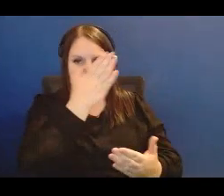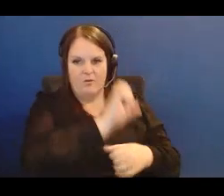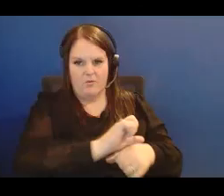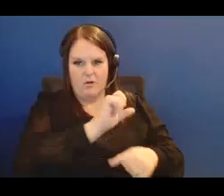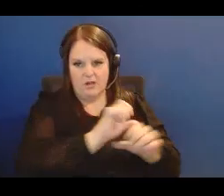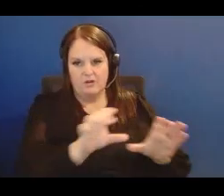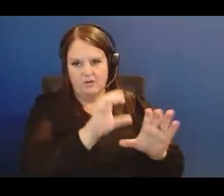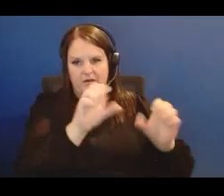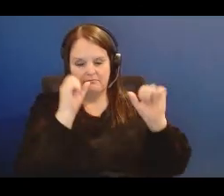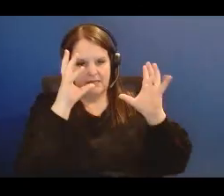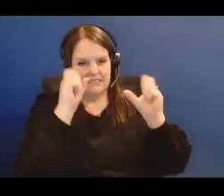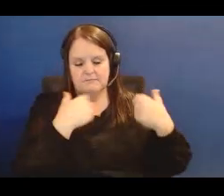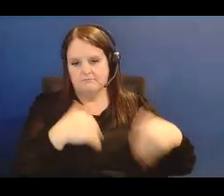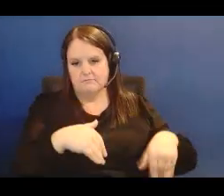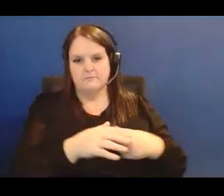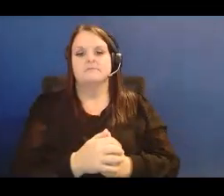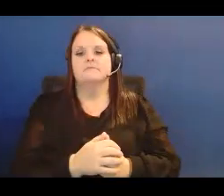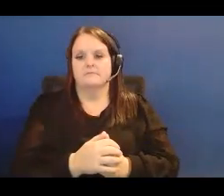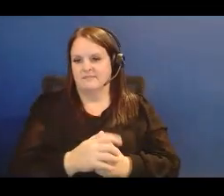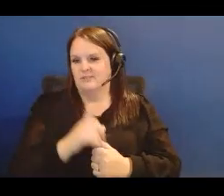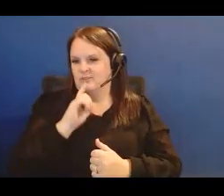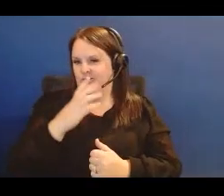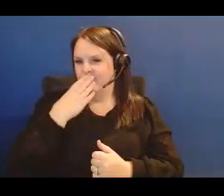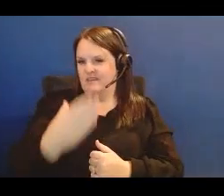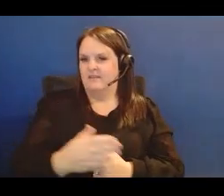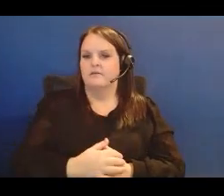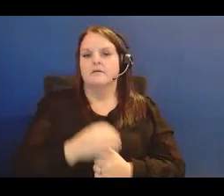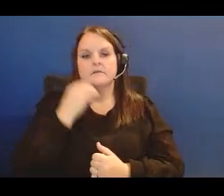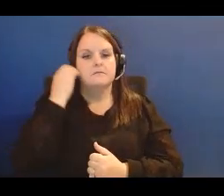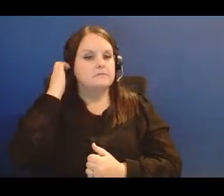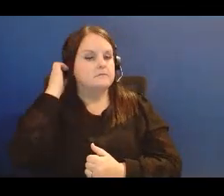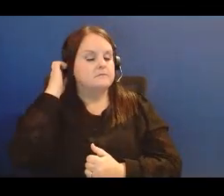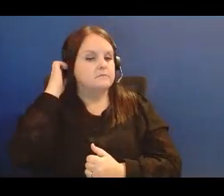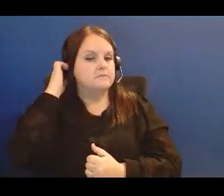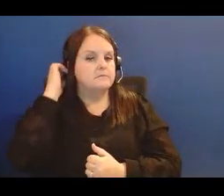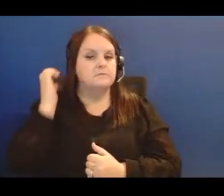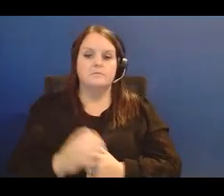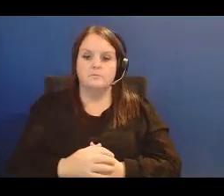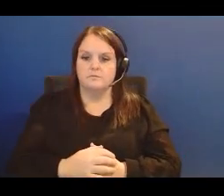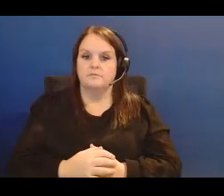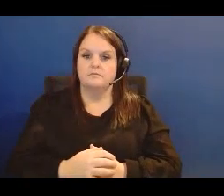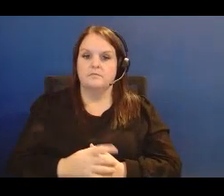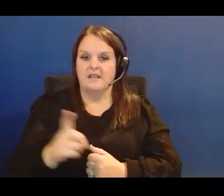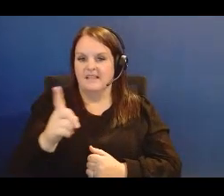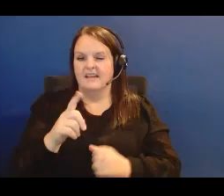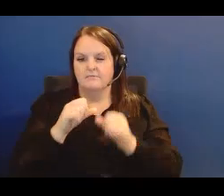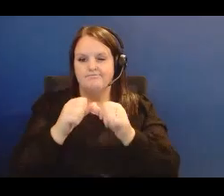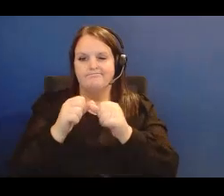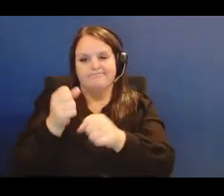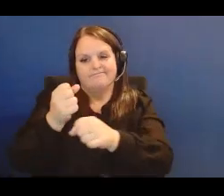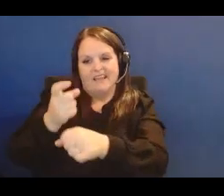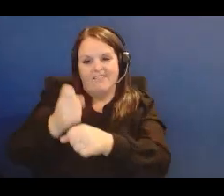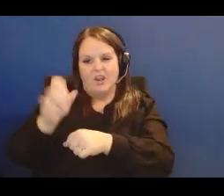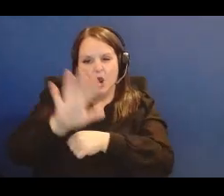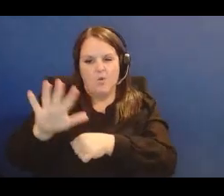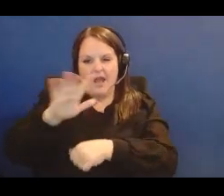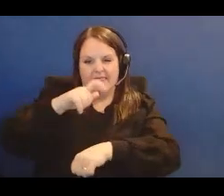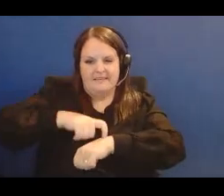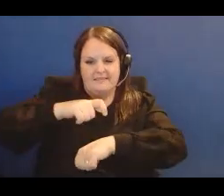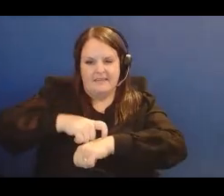all are doing. Thank you, sir. So this is a standing item that happens every year about this time.